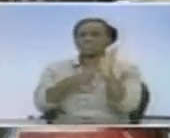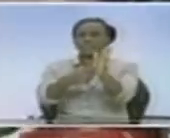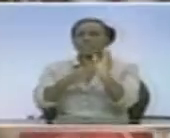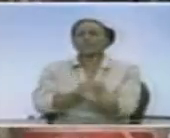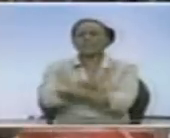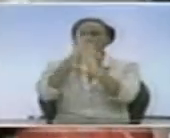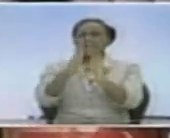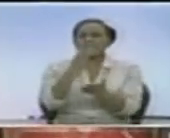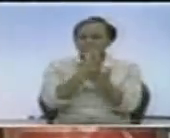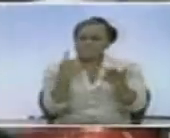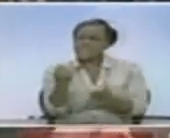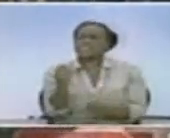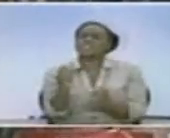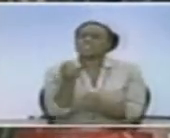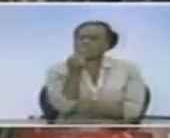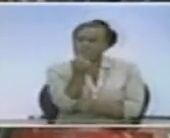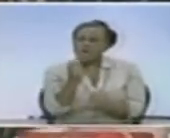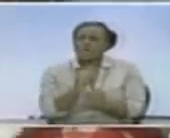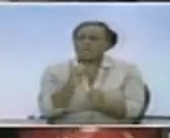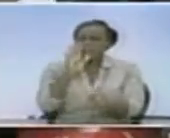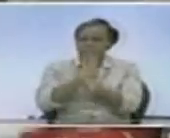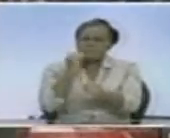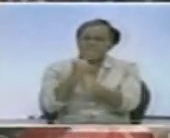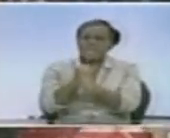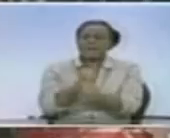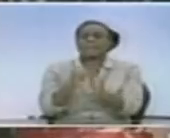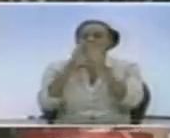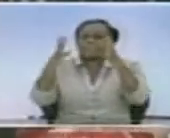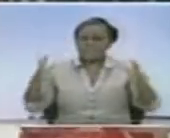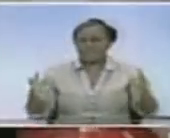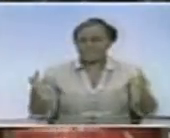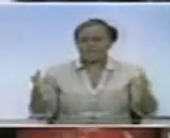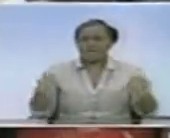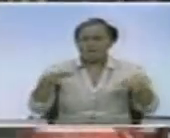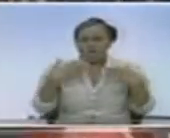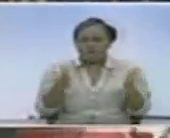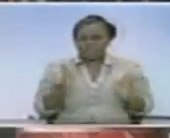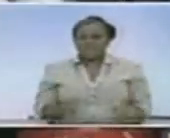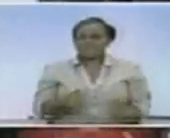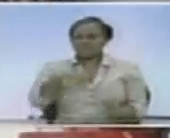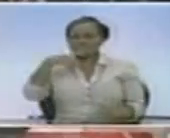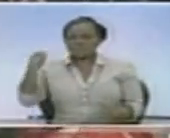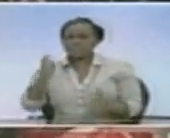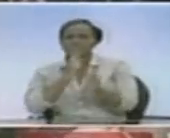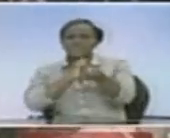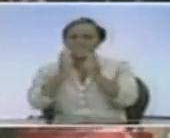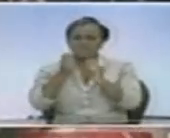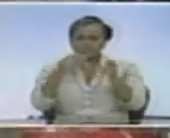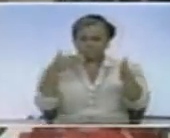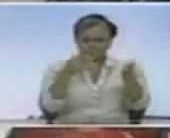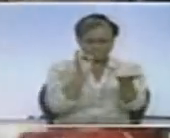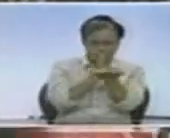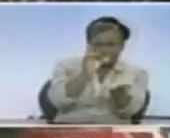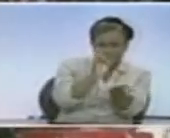Something small made very, very, very big. Photographs of somebody who has been interdicted, or